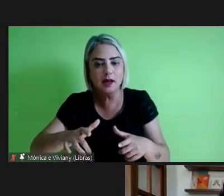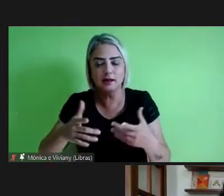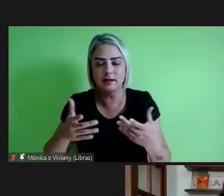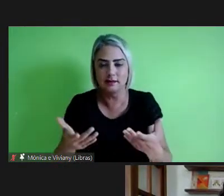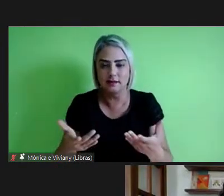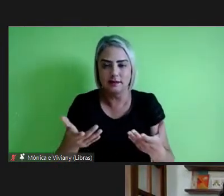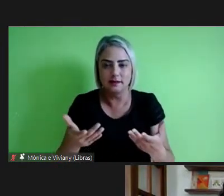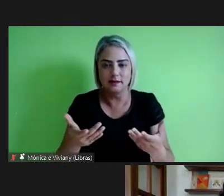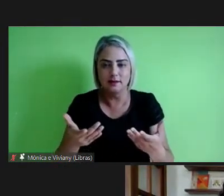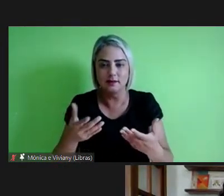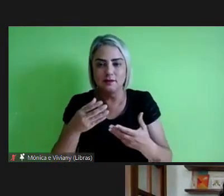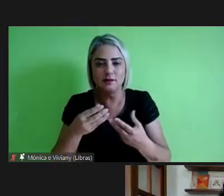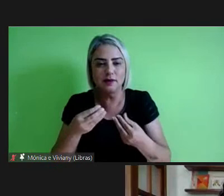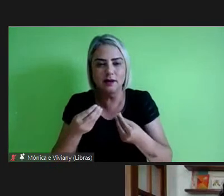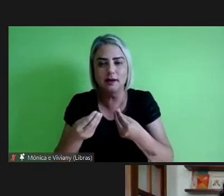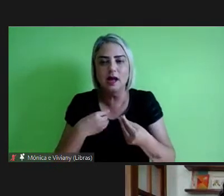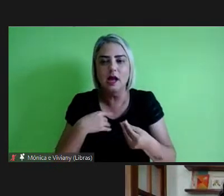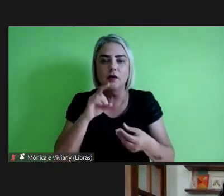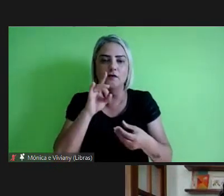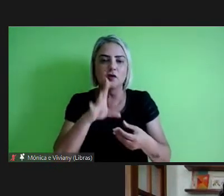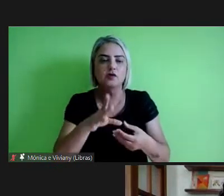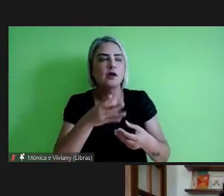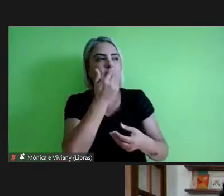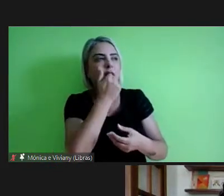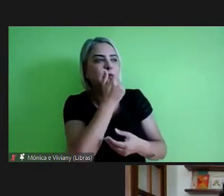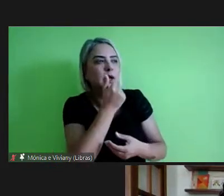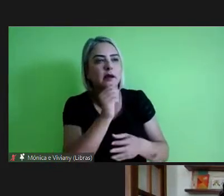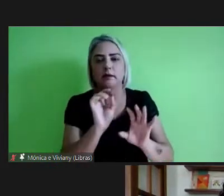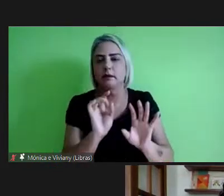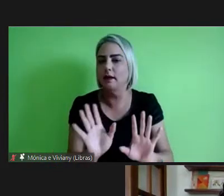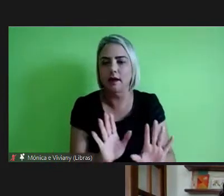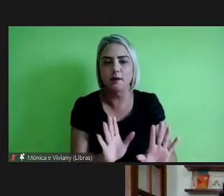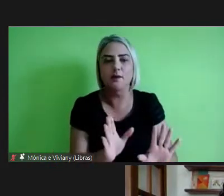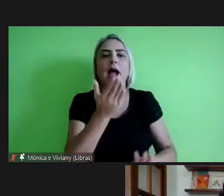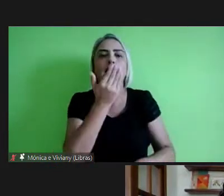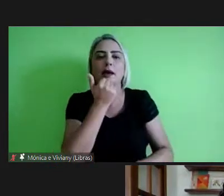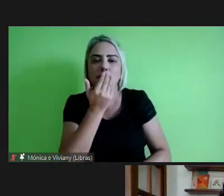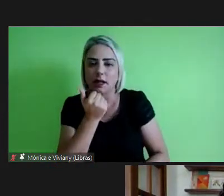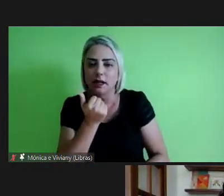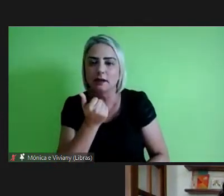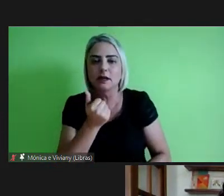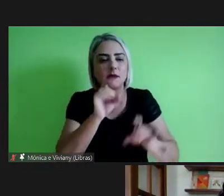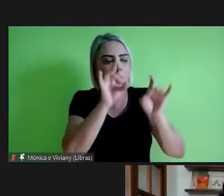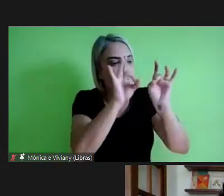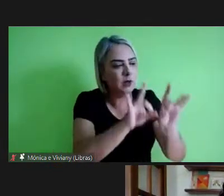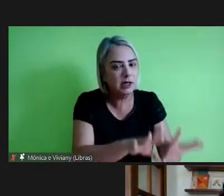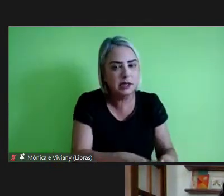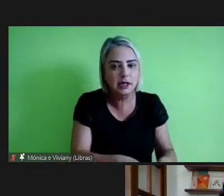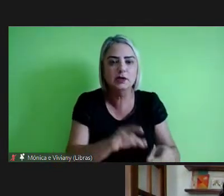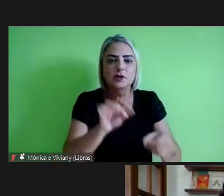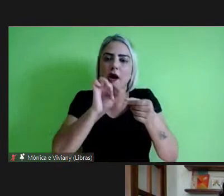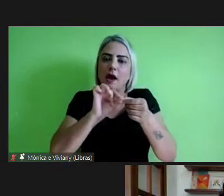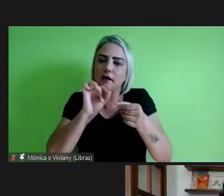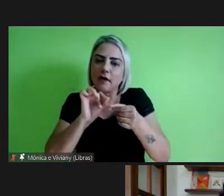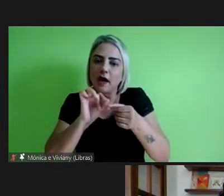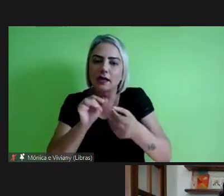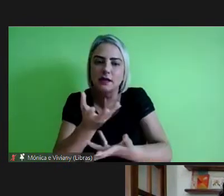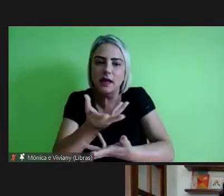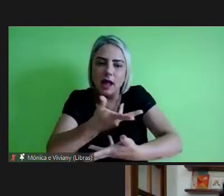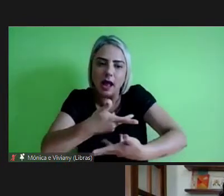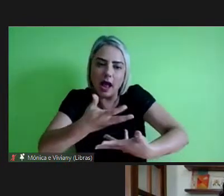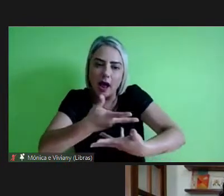This issue it does not bring with separated. Not going to talk only about food. We need to talk about